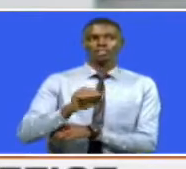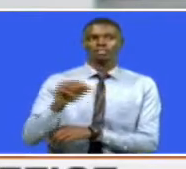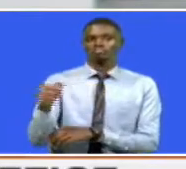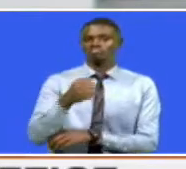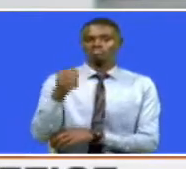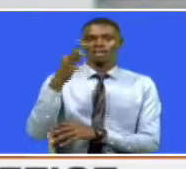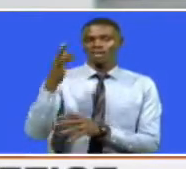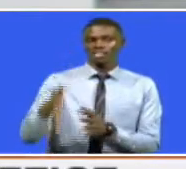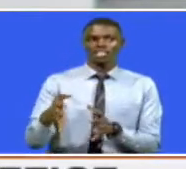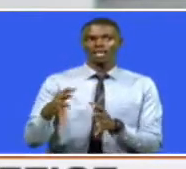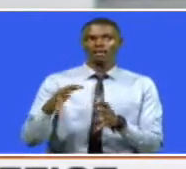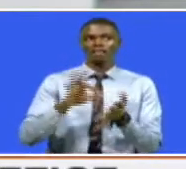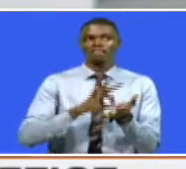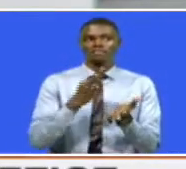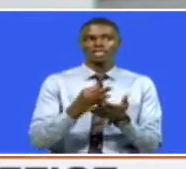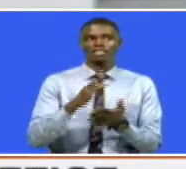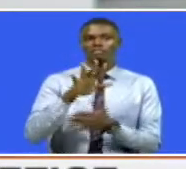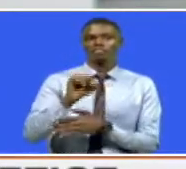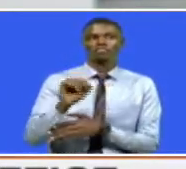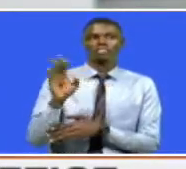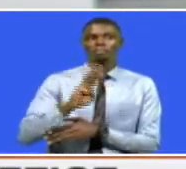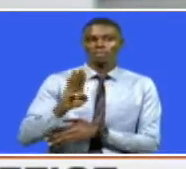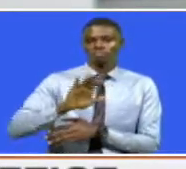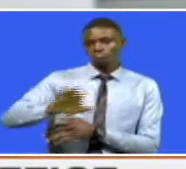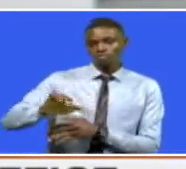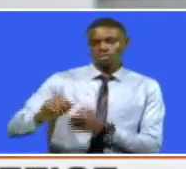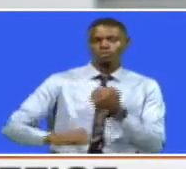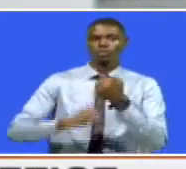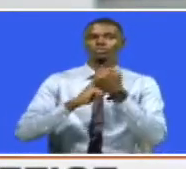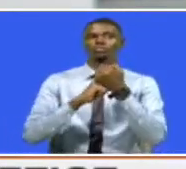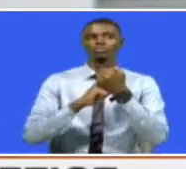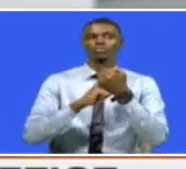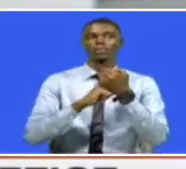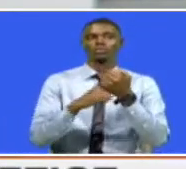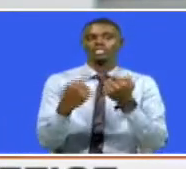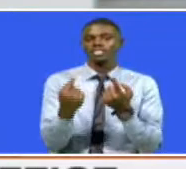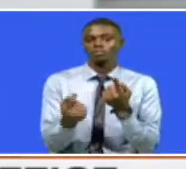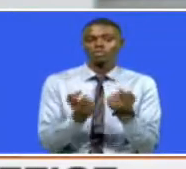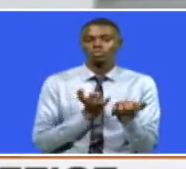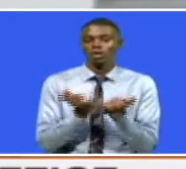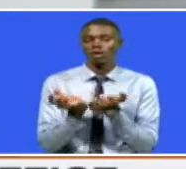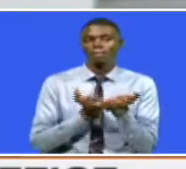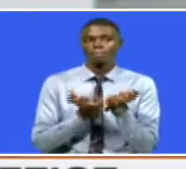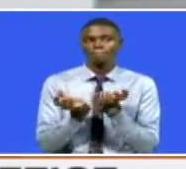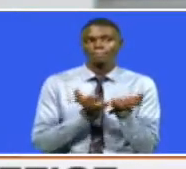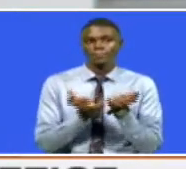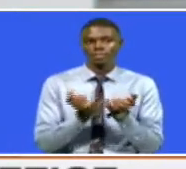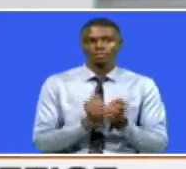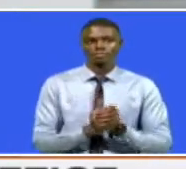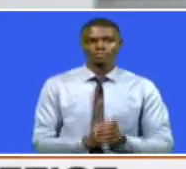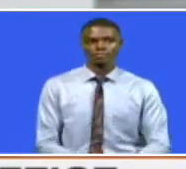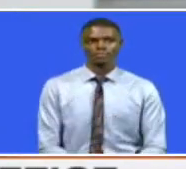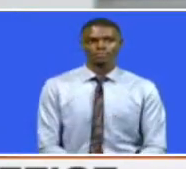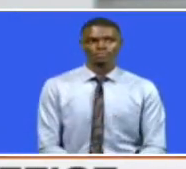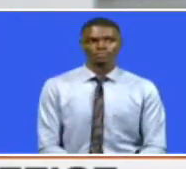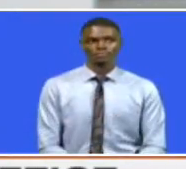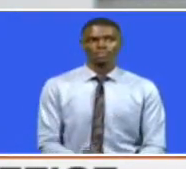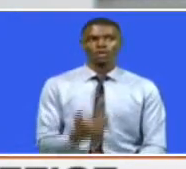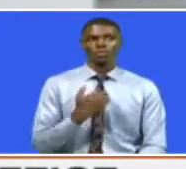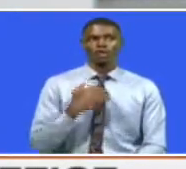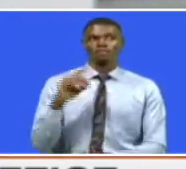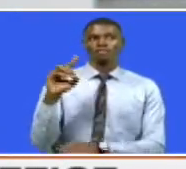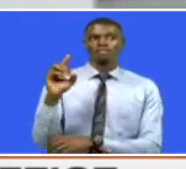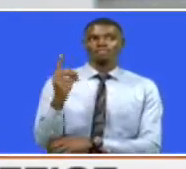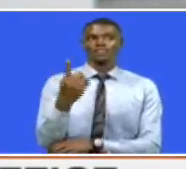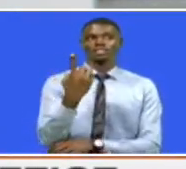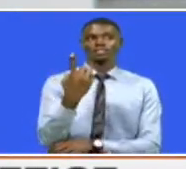major promise. Yeah. 50 billion shillings to be set aside to support micro and small enterprises. So we have the first phase